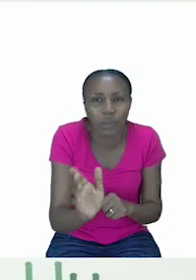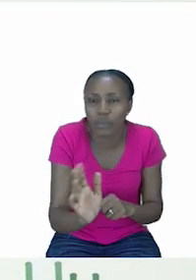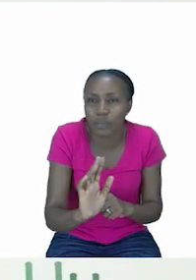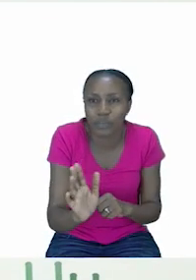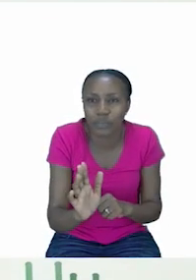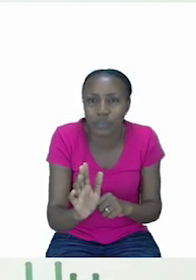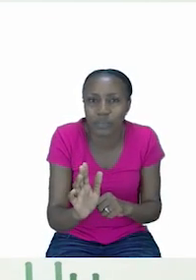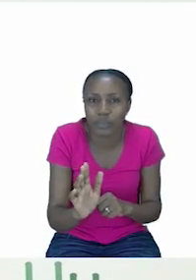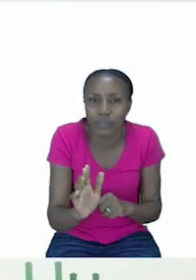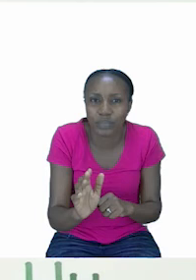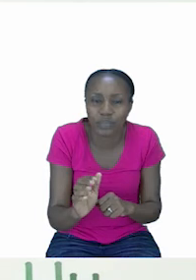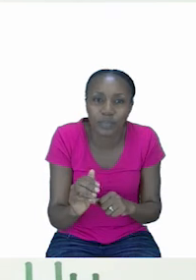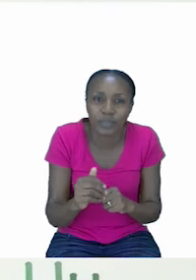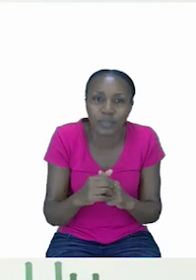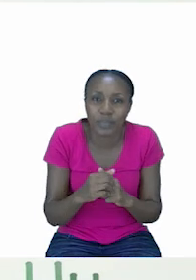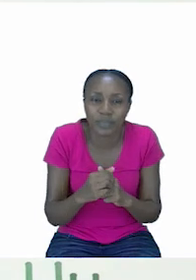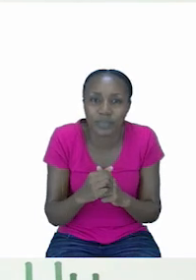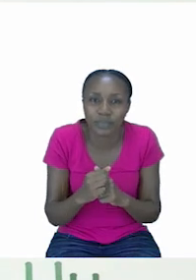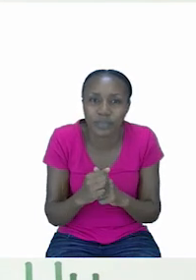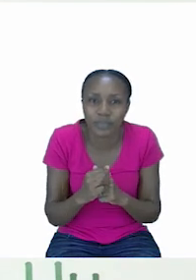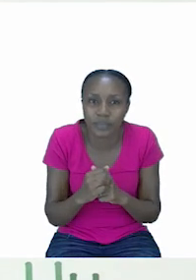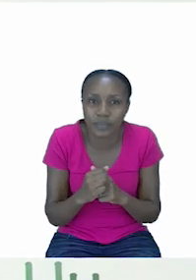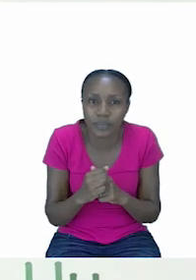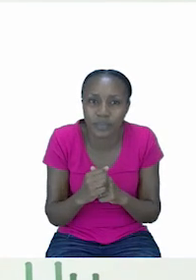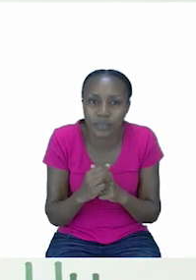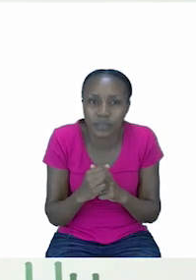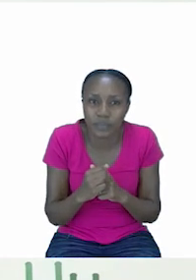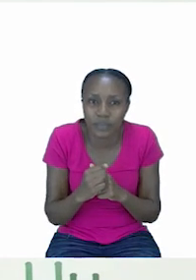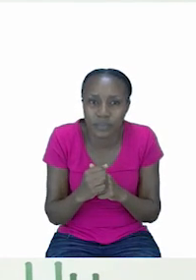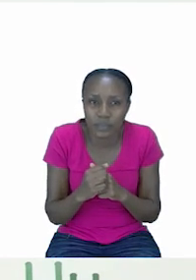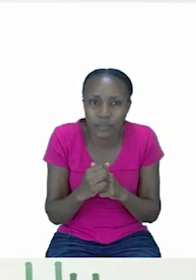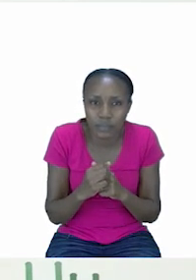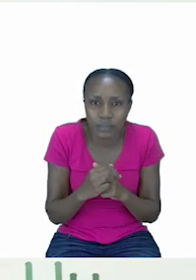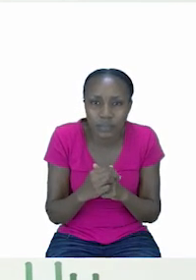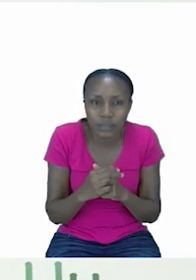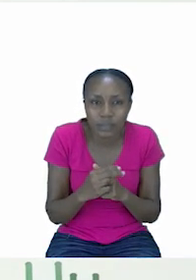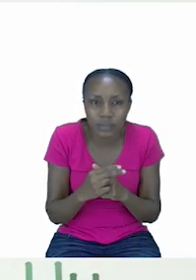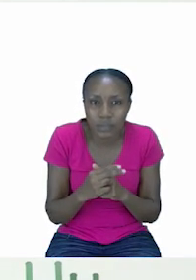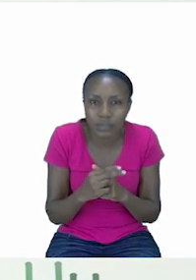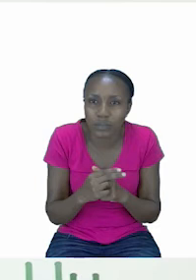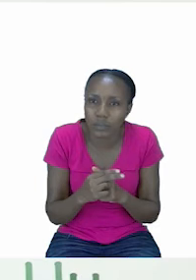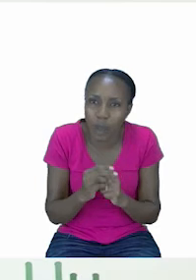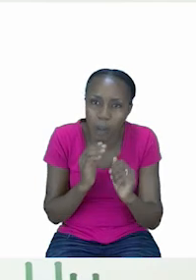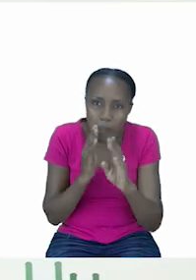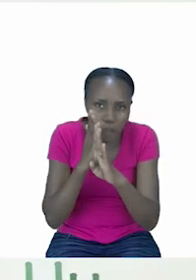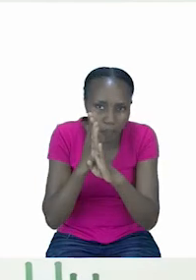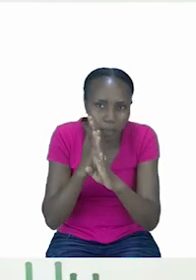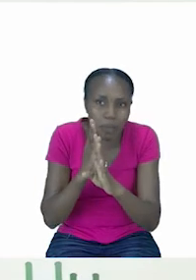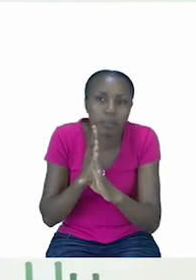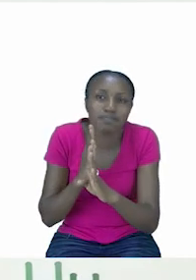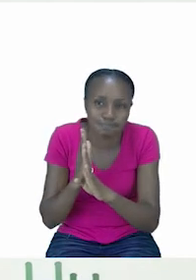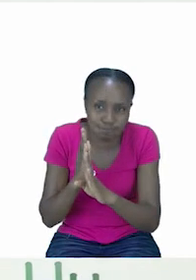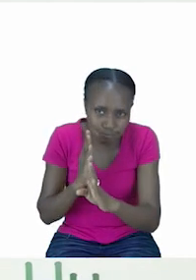top and the bottom correctly. There are no curves. There are no curves and